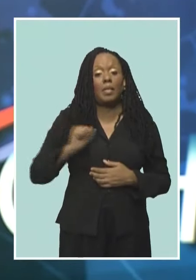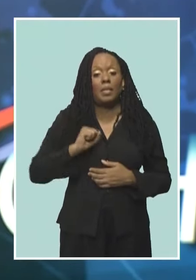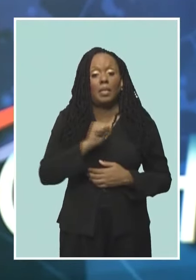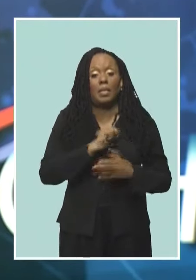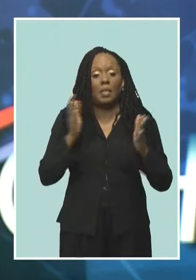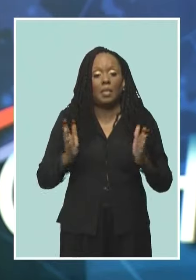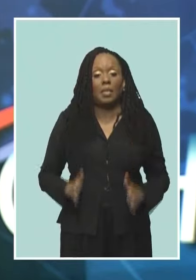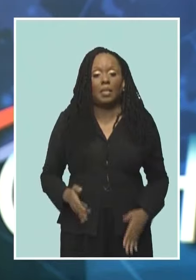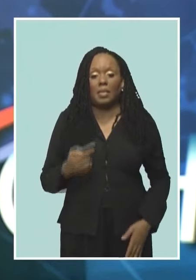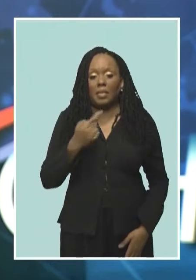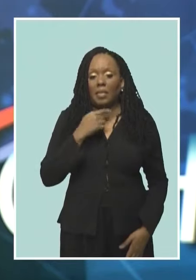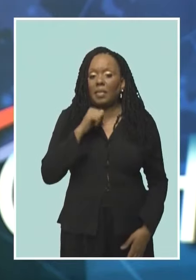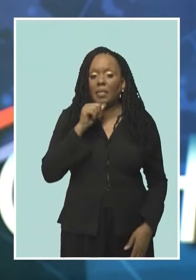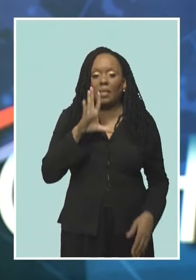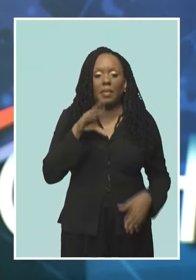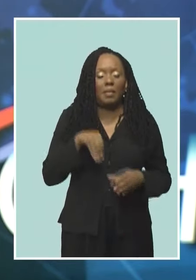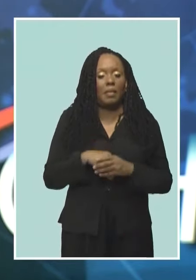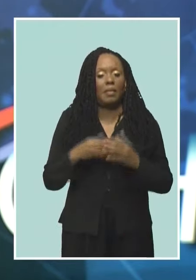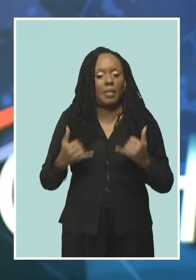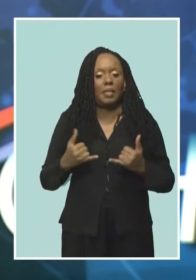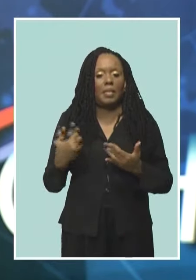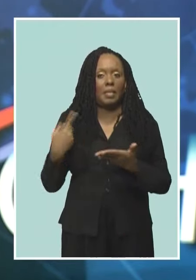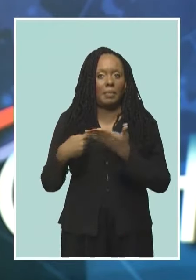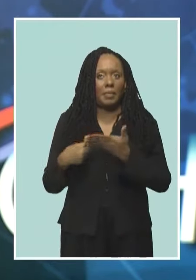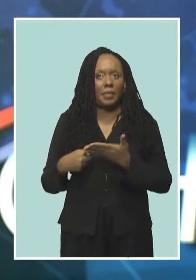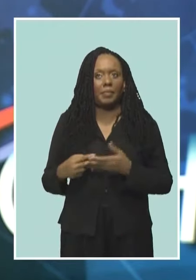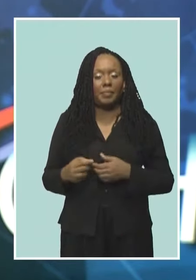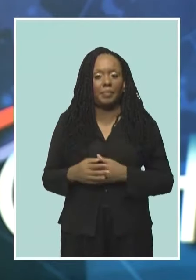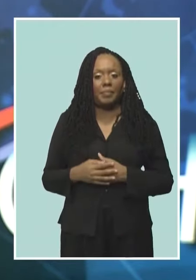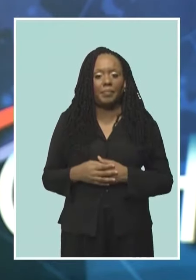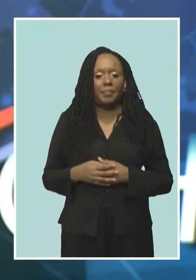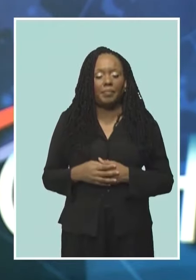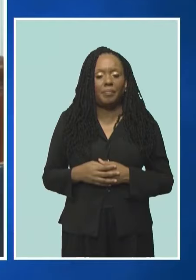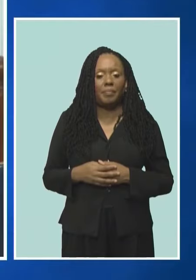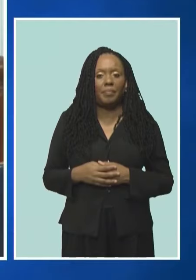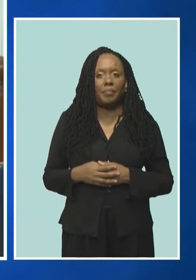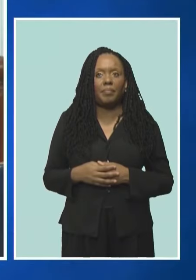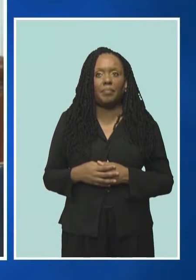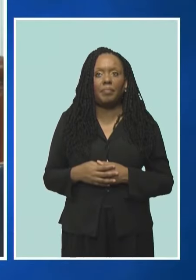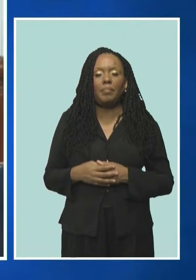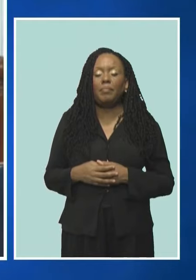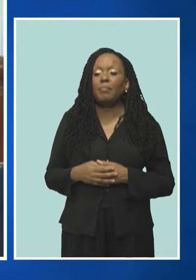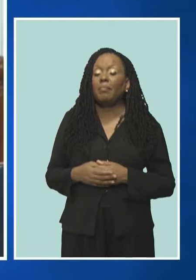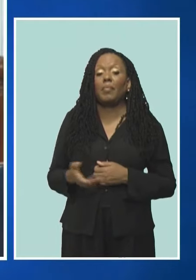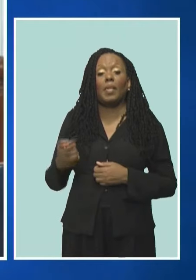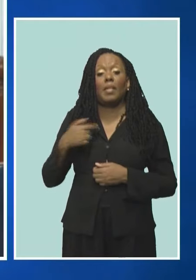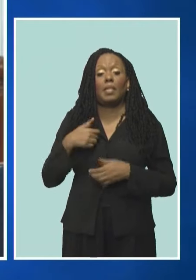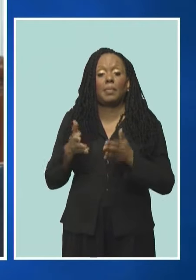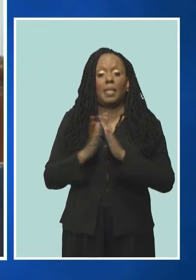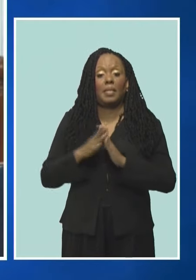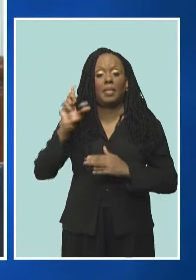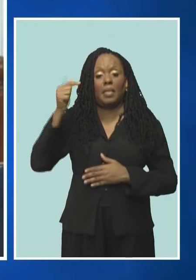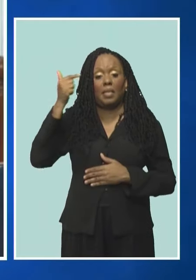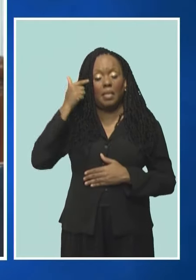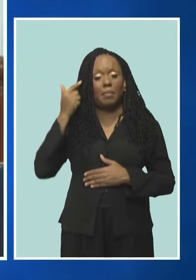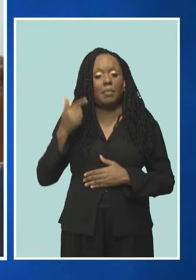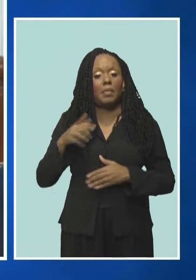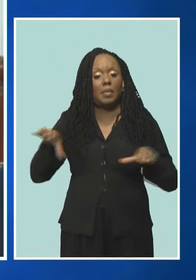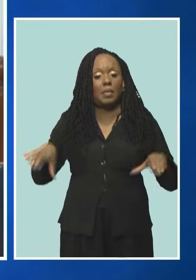they would play no further part in today's debate. I am asking the government to do better, Mr.